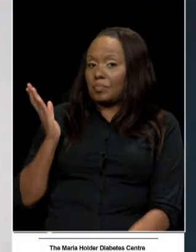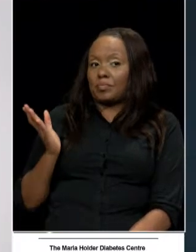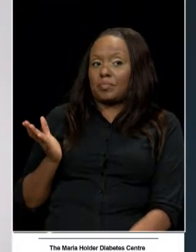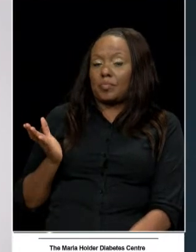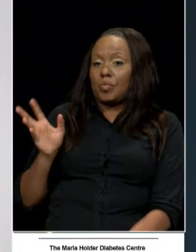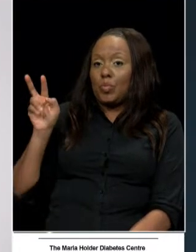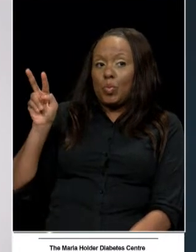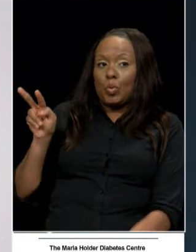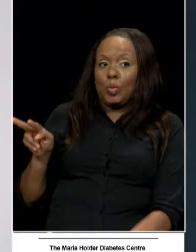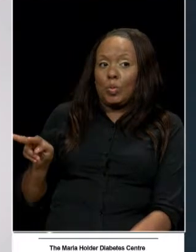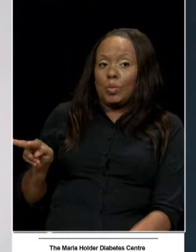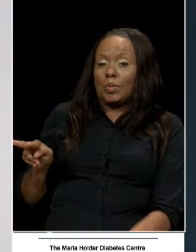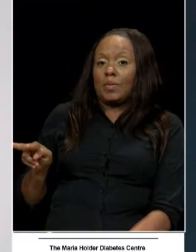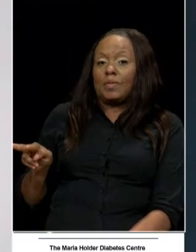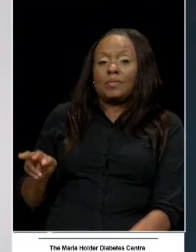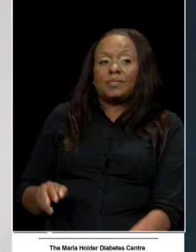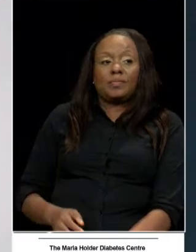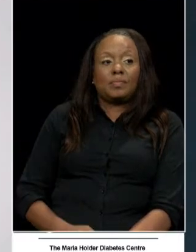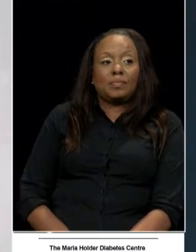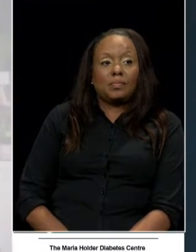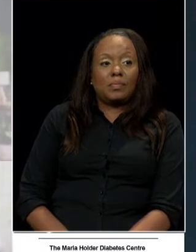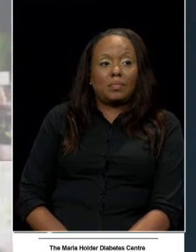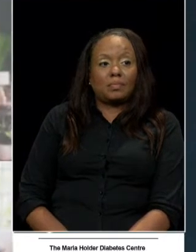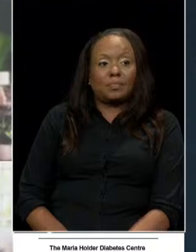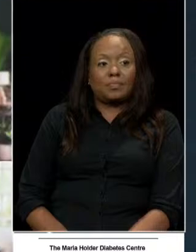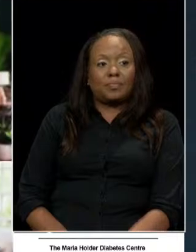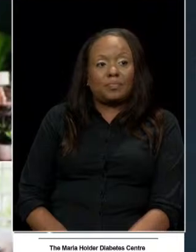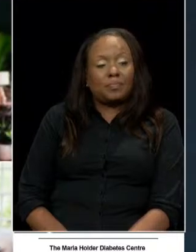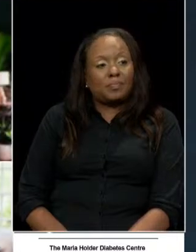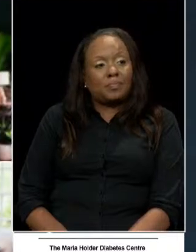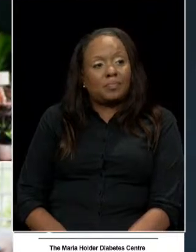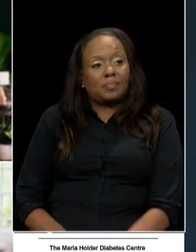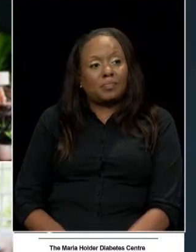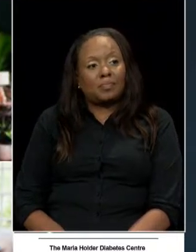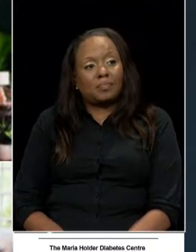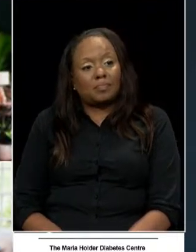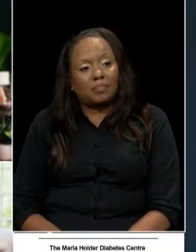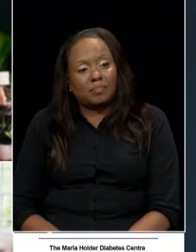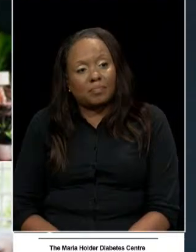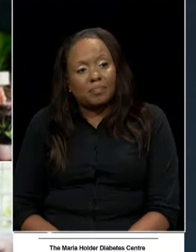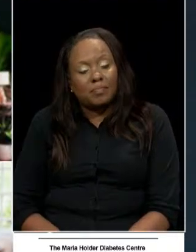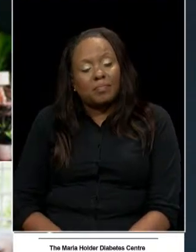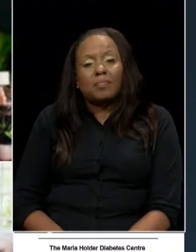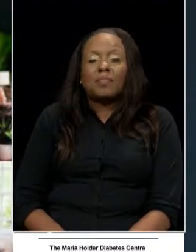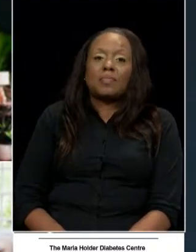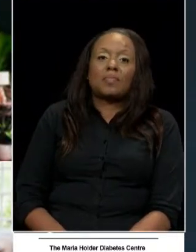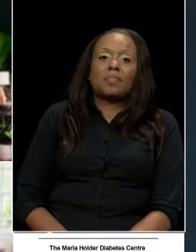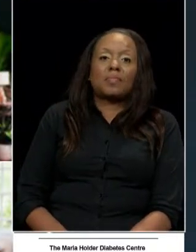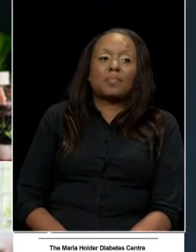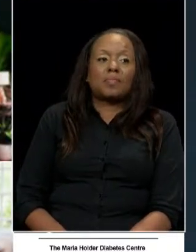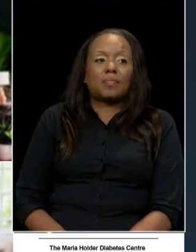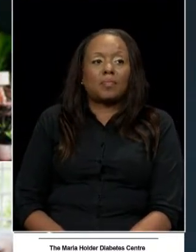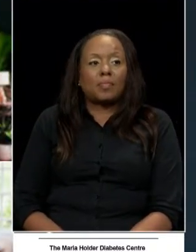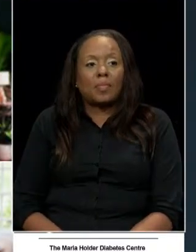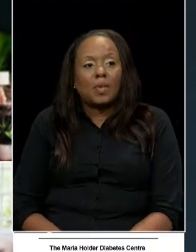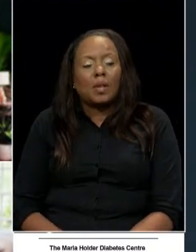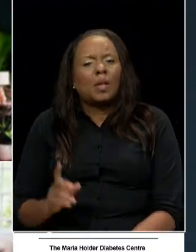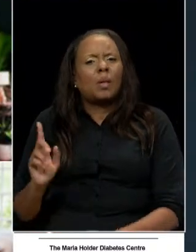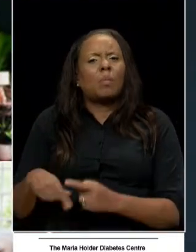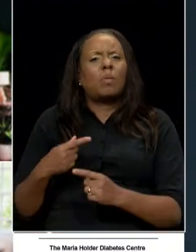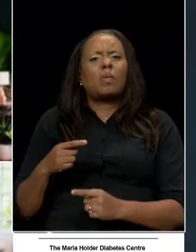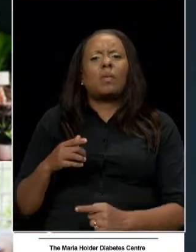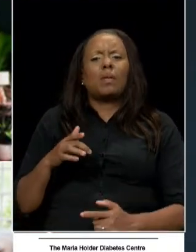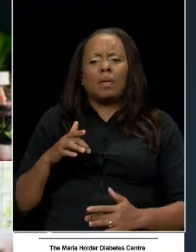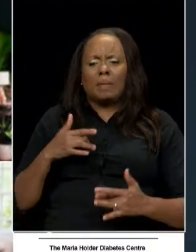and hip. Right. So generally, feelings of things crawling on your legs,